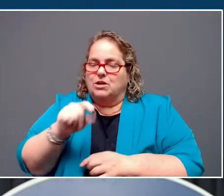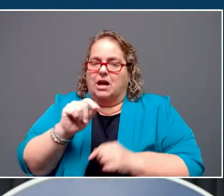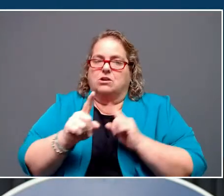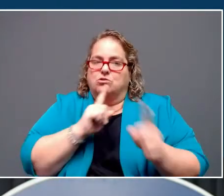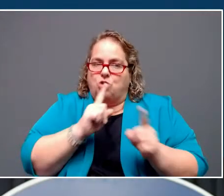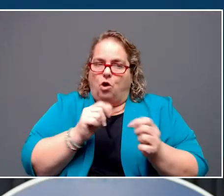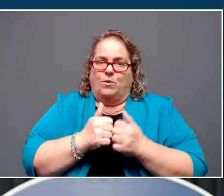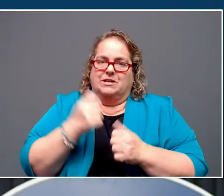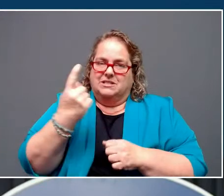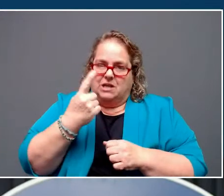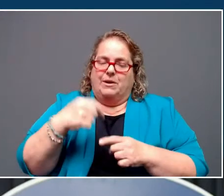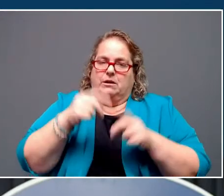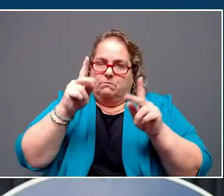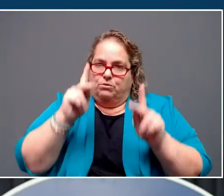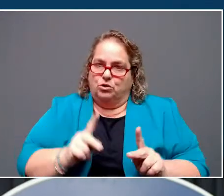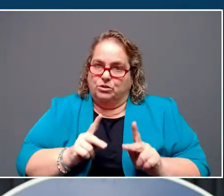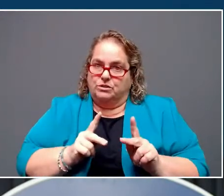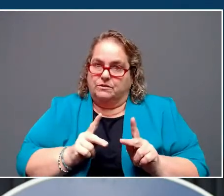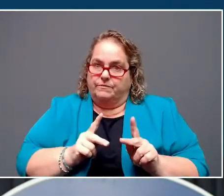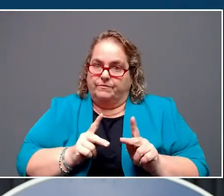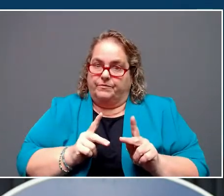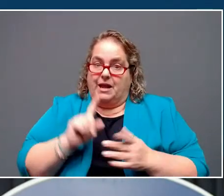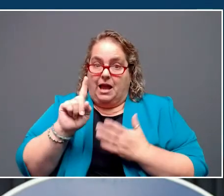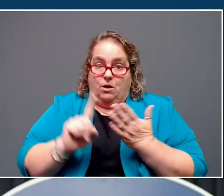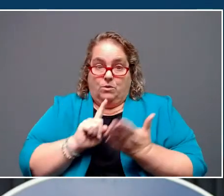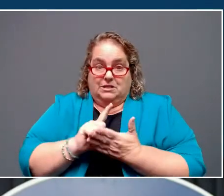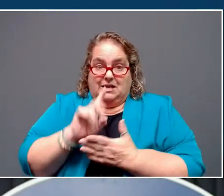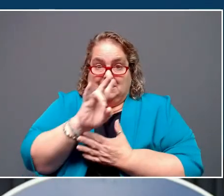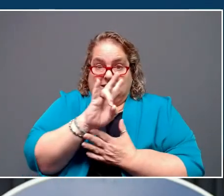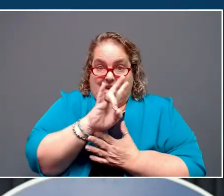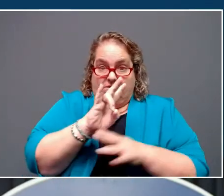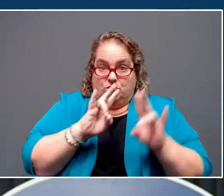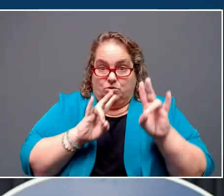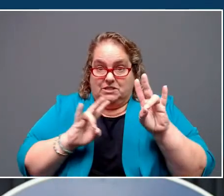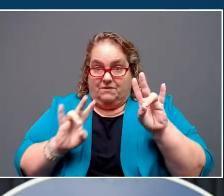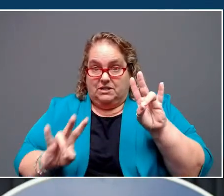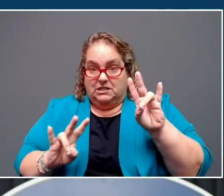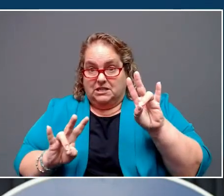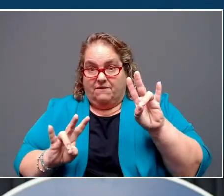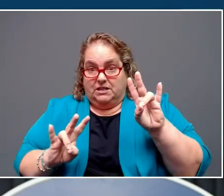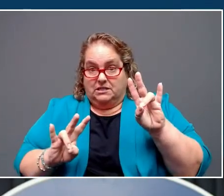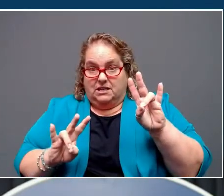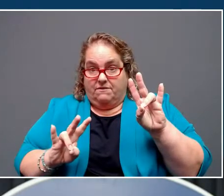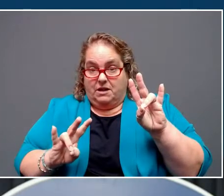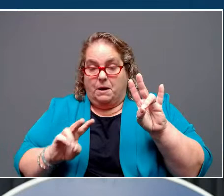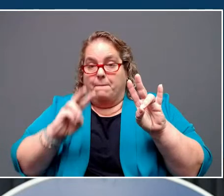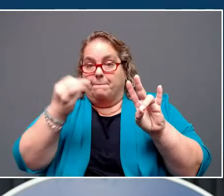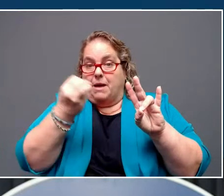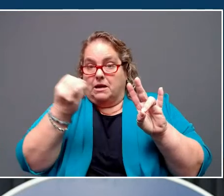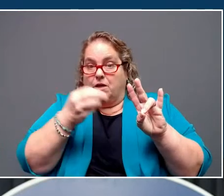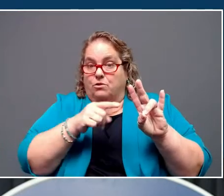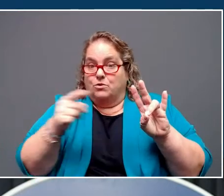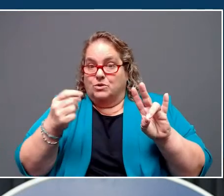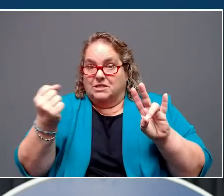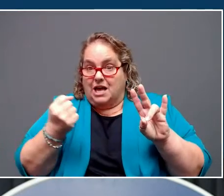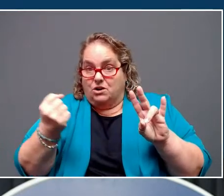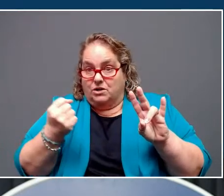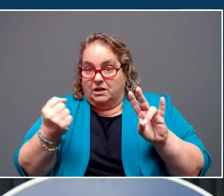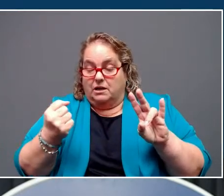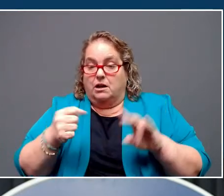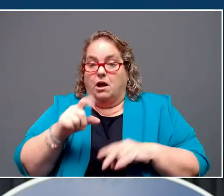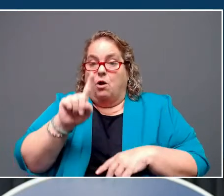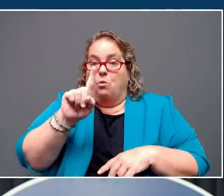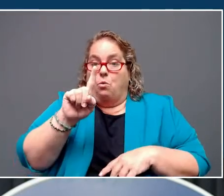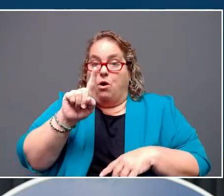person. Hours are 7 a.m. to 7 p.m. Monday through Saturday, then 1 p.m. to 7 p.m. on